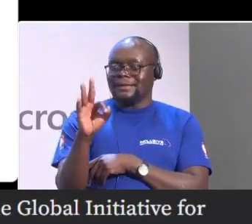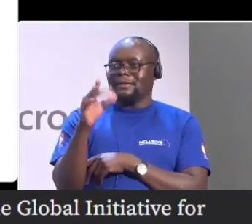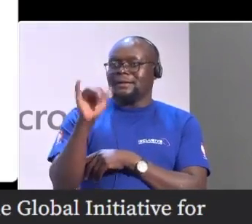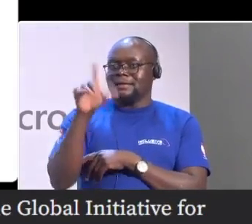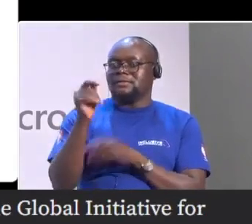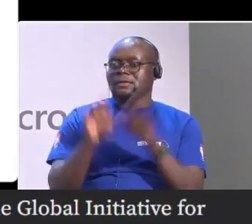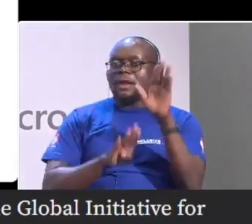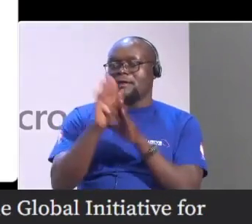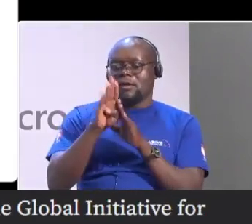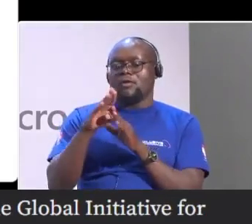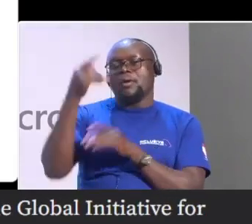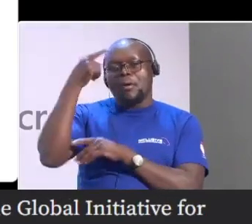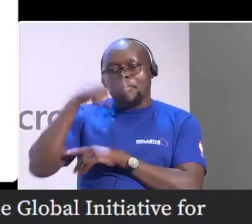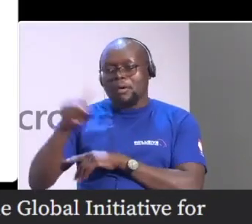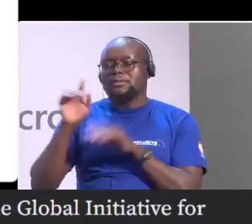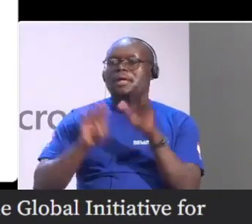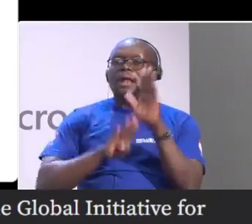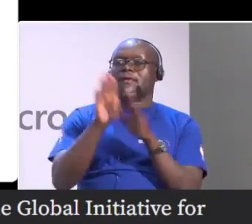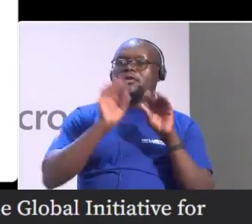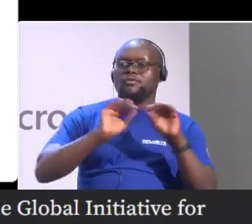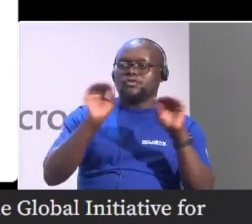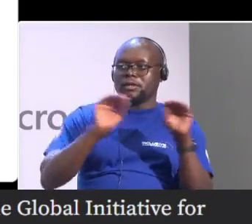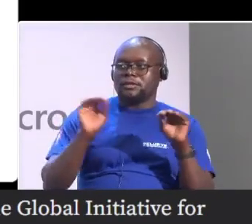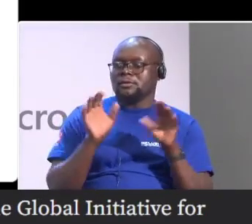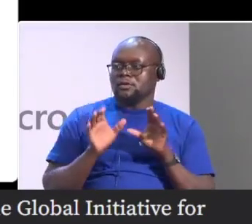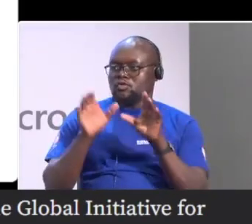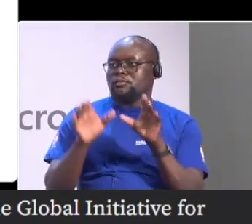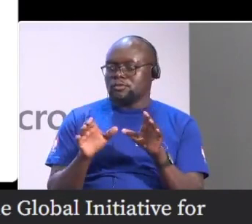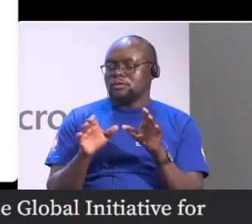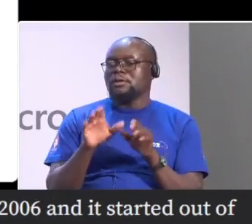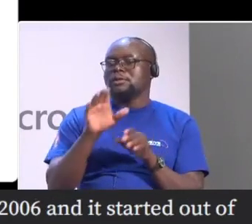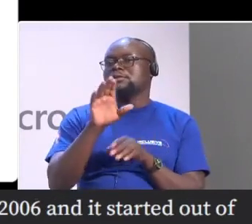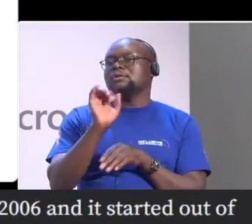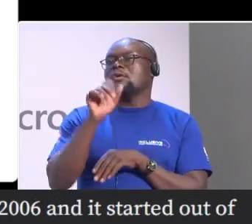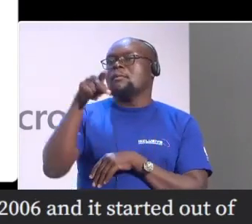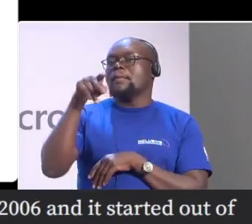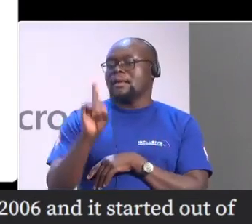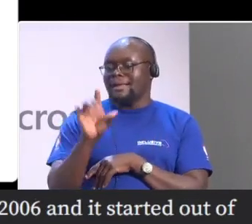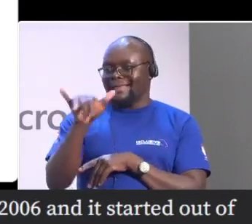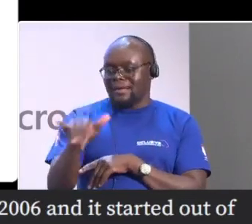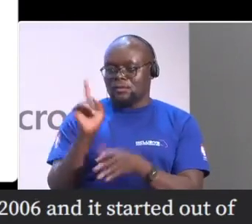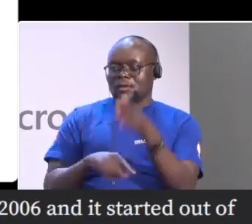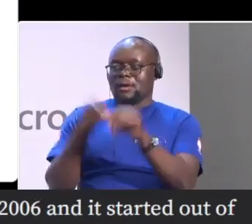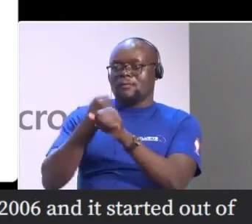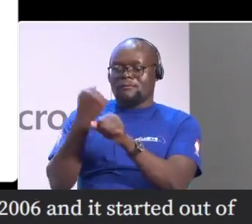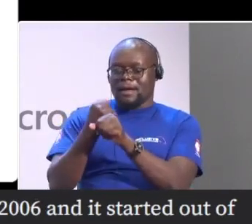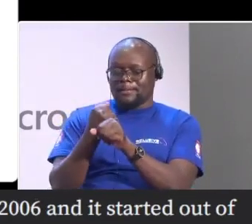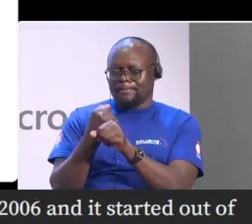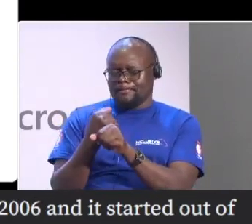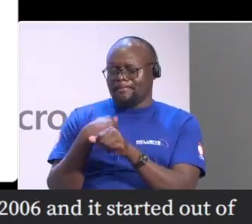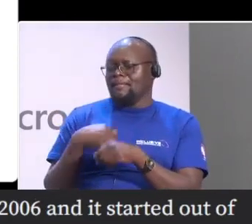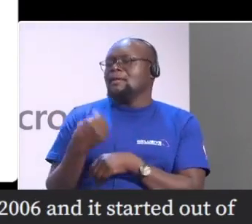develop policy work, develop training to push the CRPD and the work that's being done.